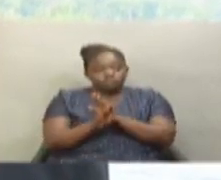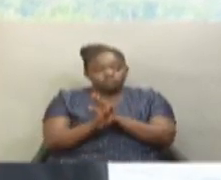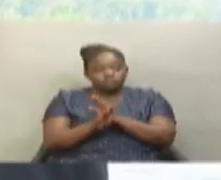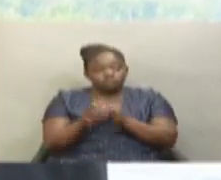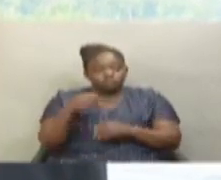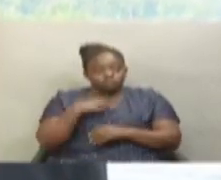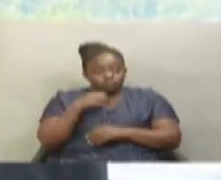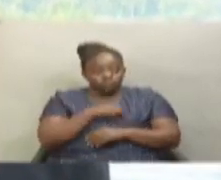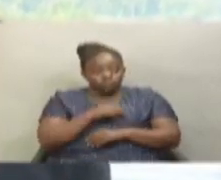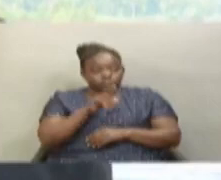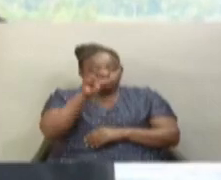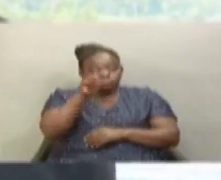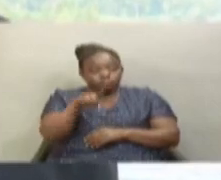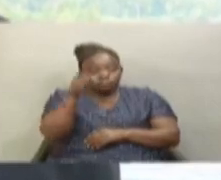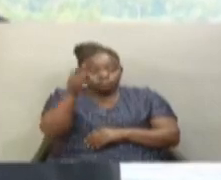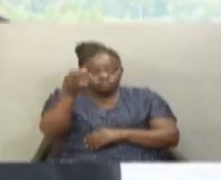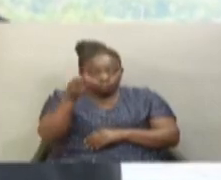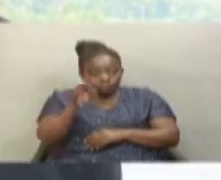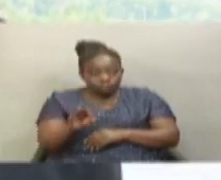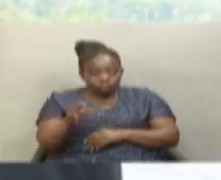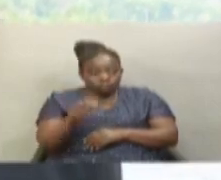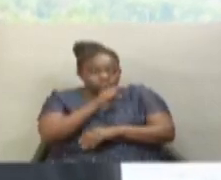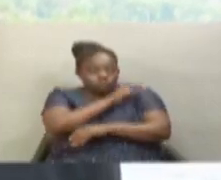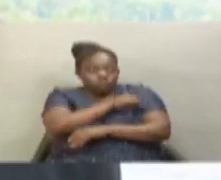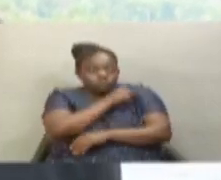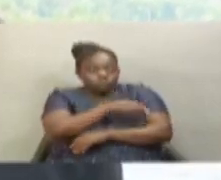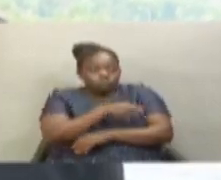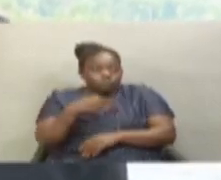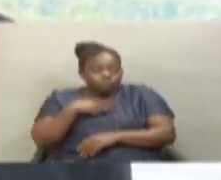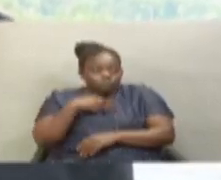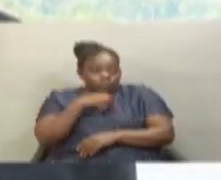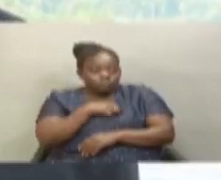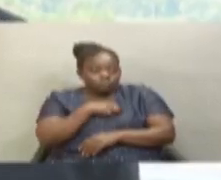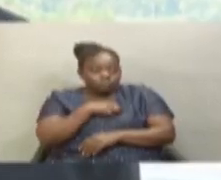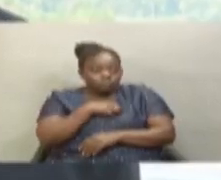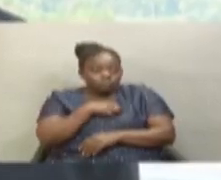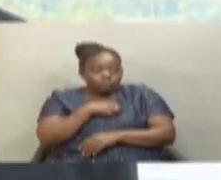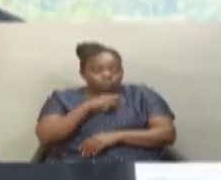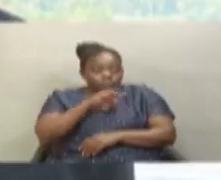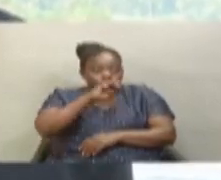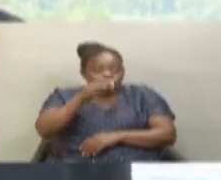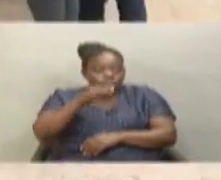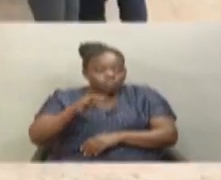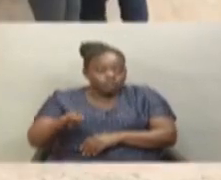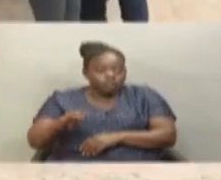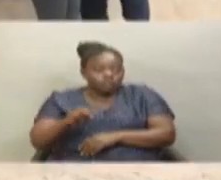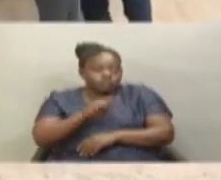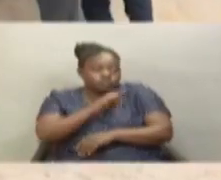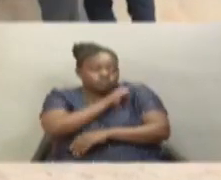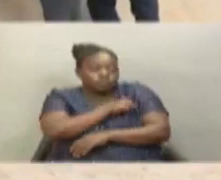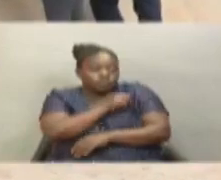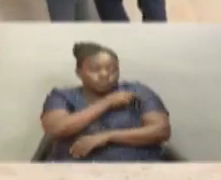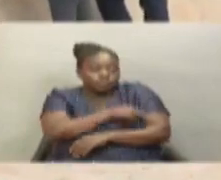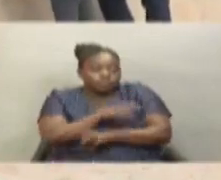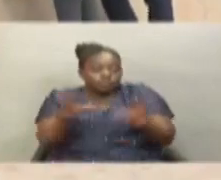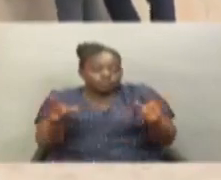abasirikale baffe aba UPDF ejje lyaffe eddwaliro ly'amagye eri Masindi Military Hospital. Deo